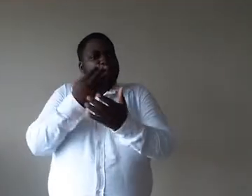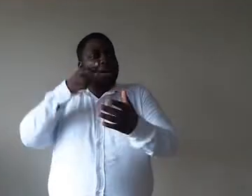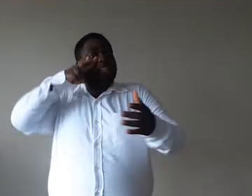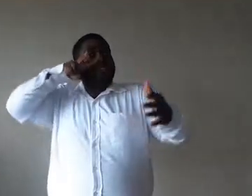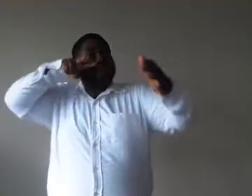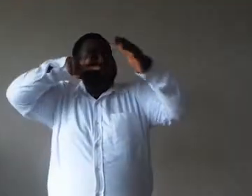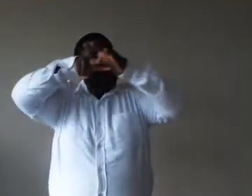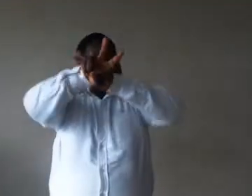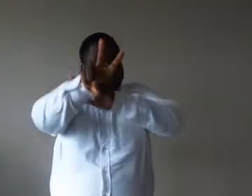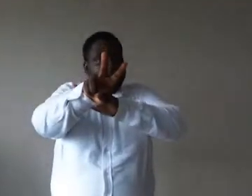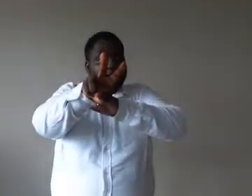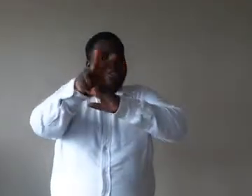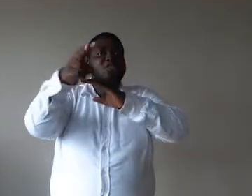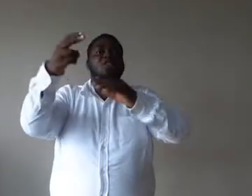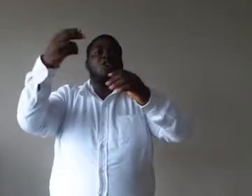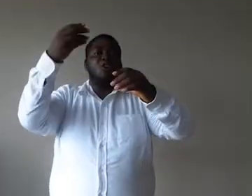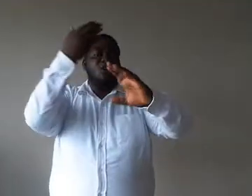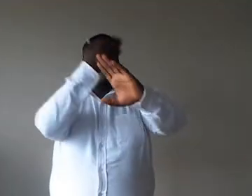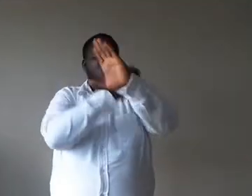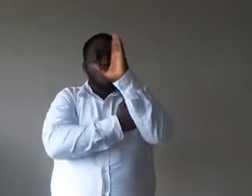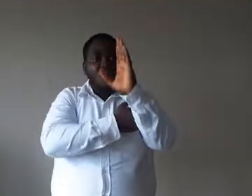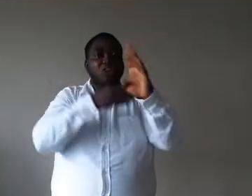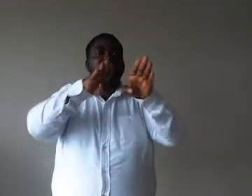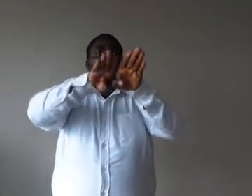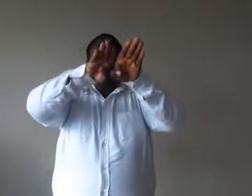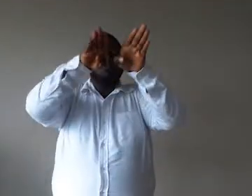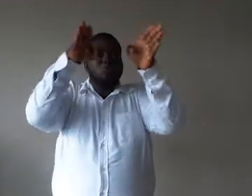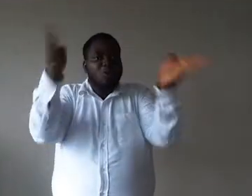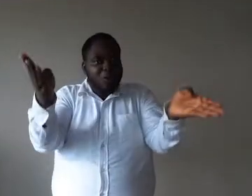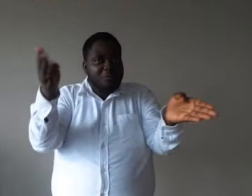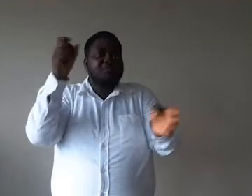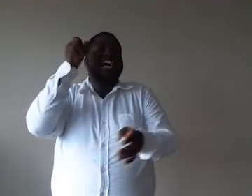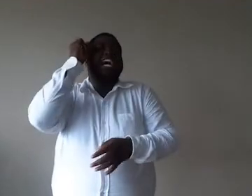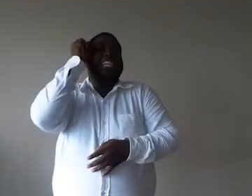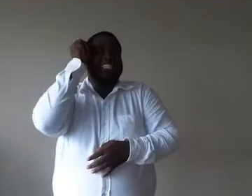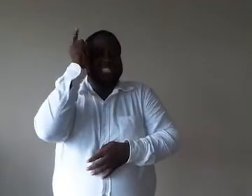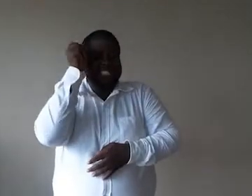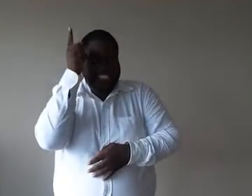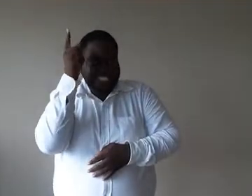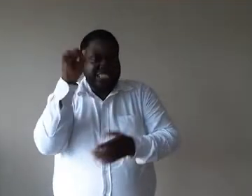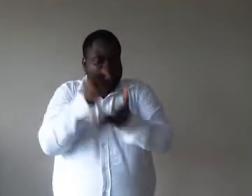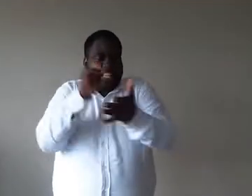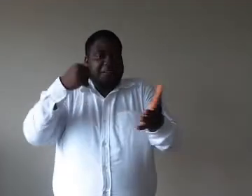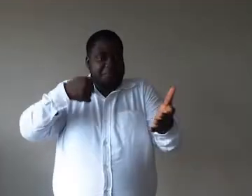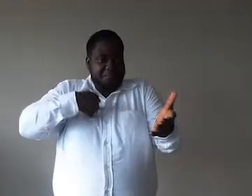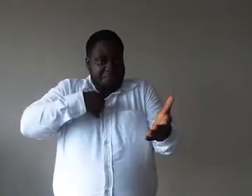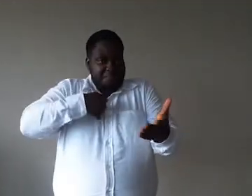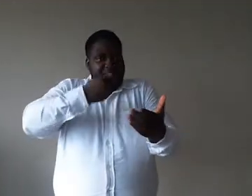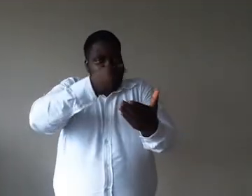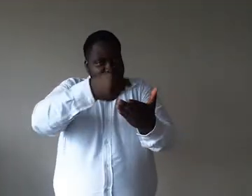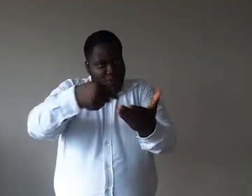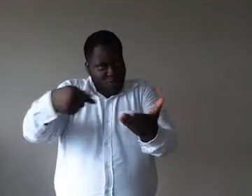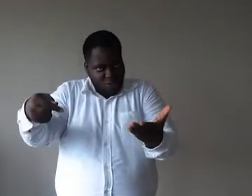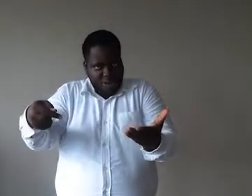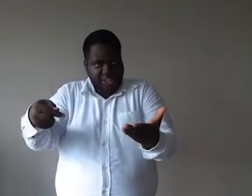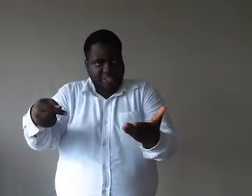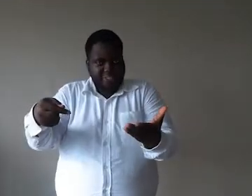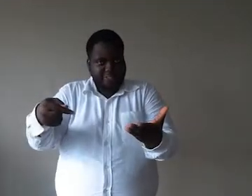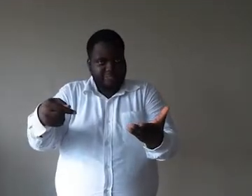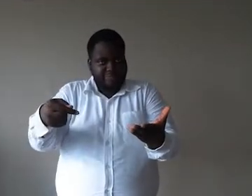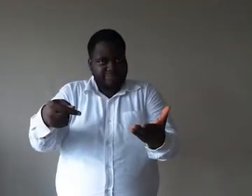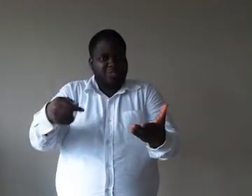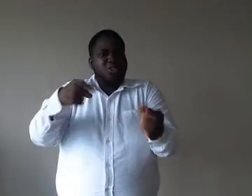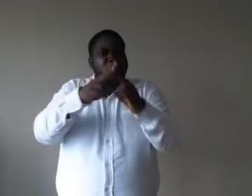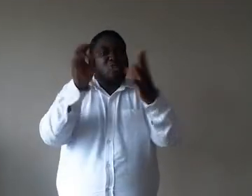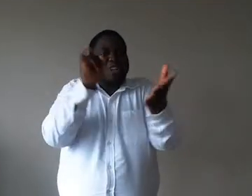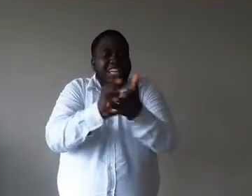understood? When we read the Bible. Is it just by reading that we understand? Paul says it more in Ephesians chapter 5,